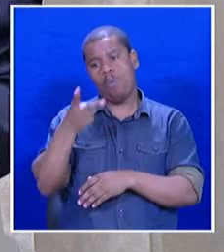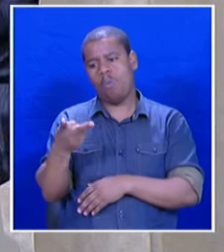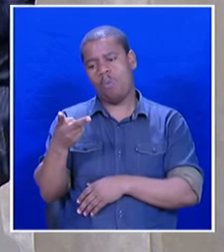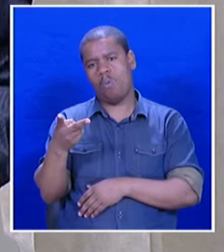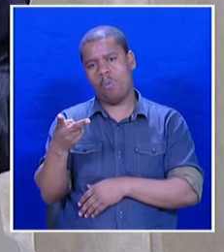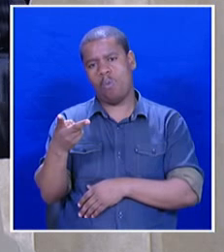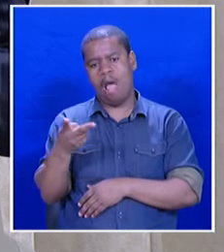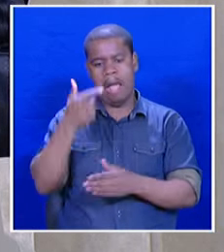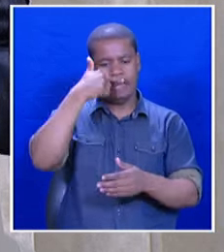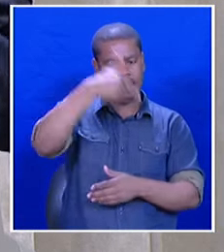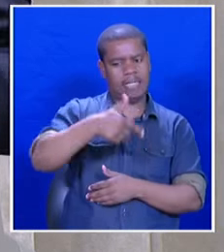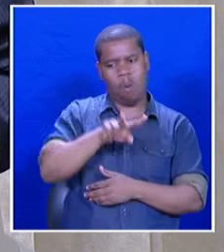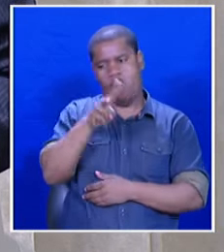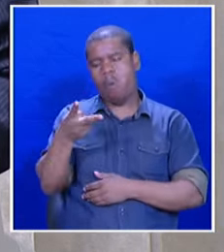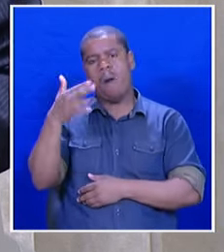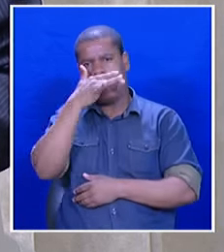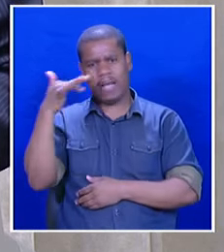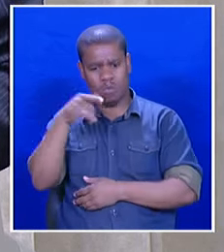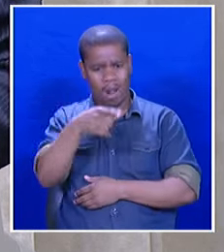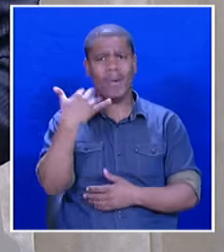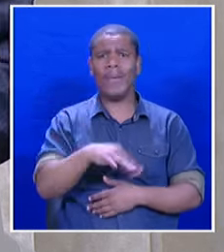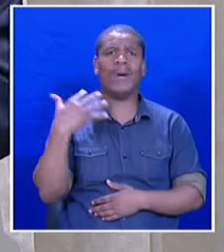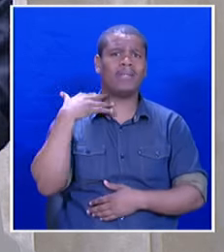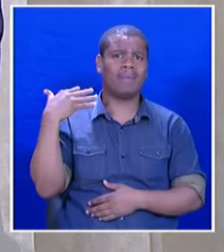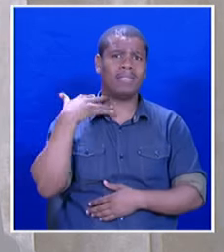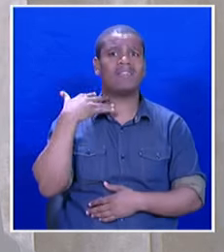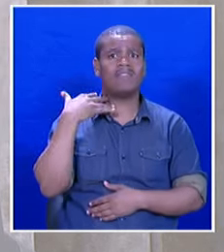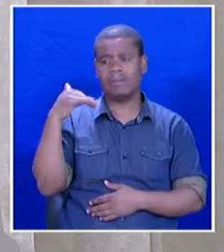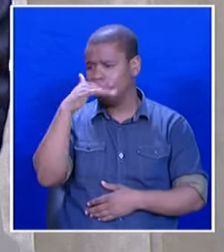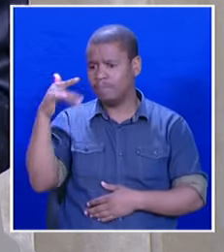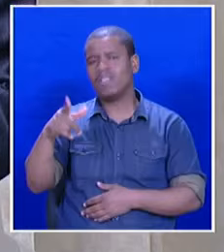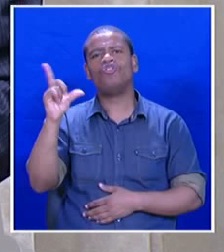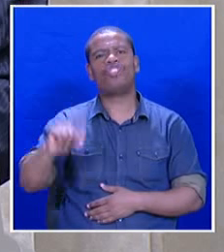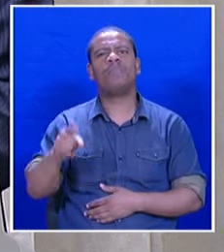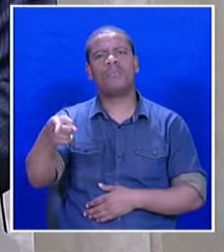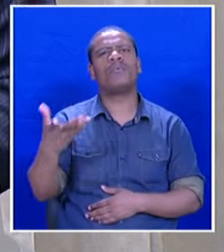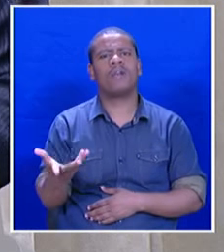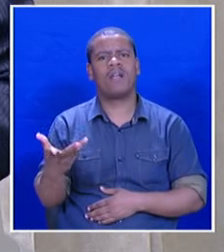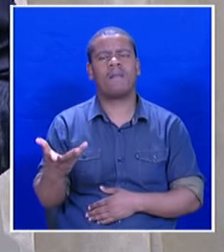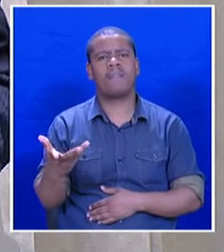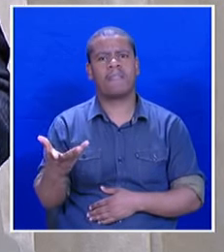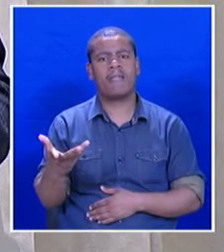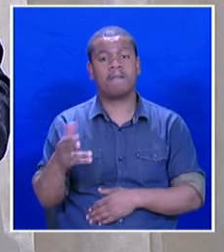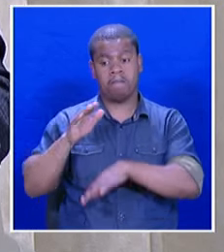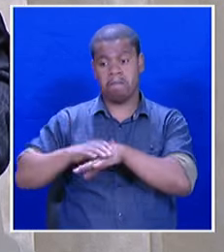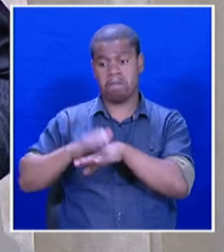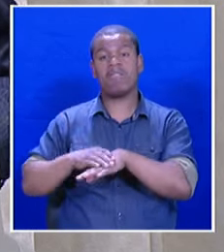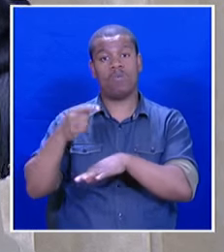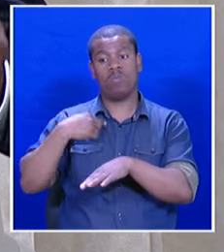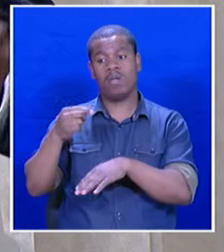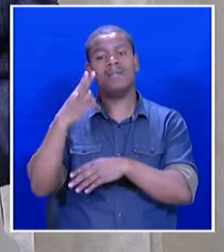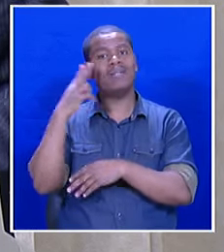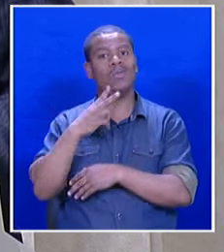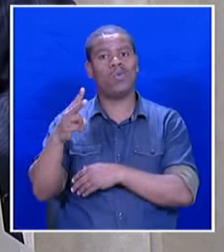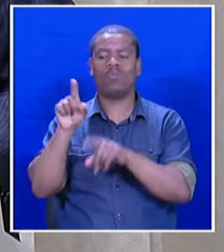lot of money on diesel. Gas would be a lot cheaper on a unit basis. And we're also looking at